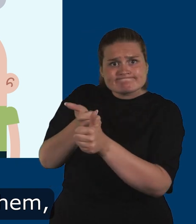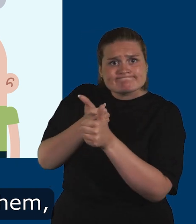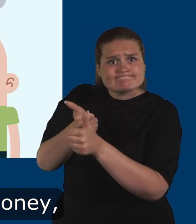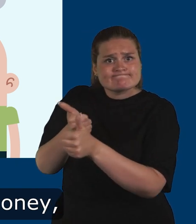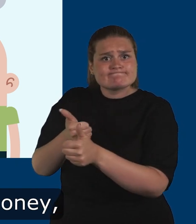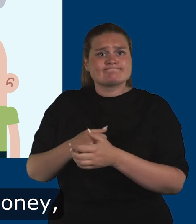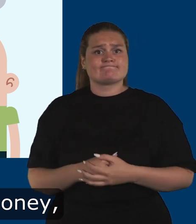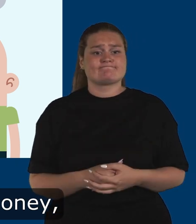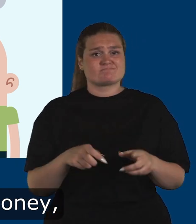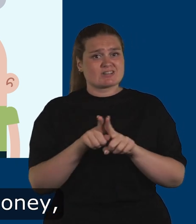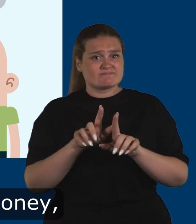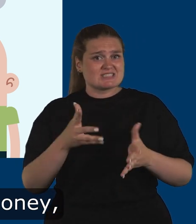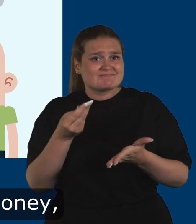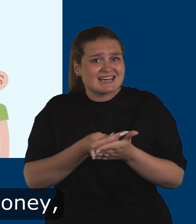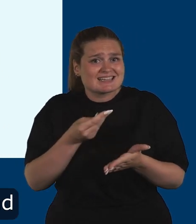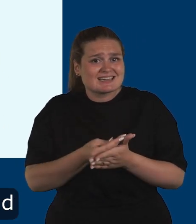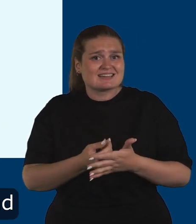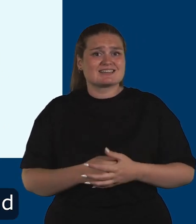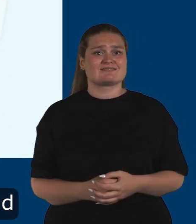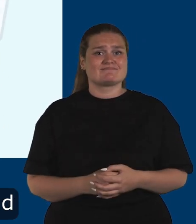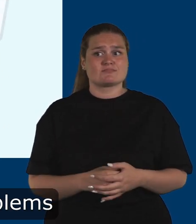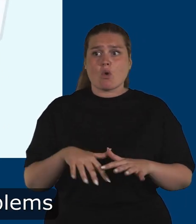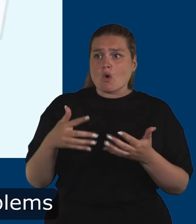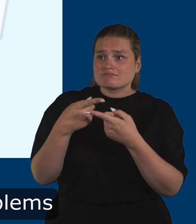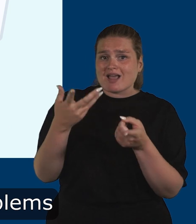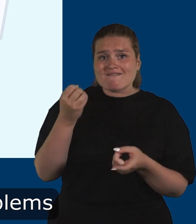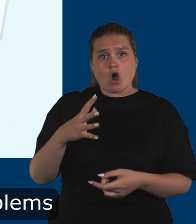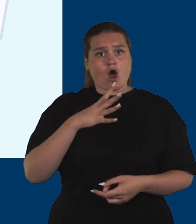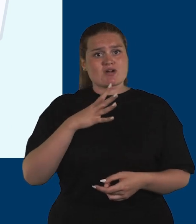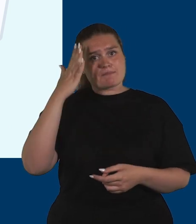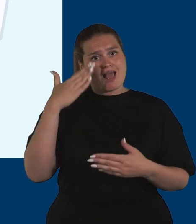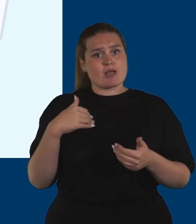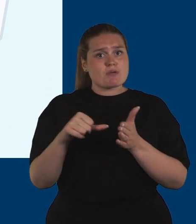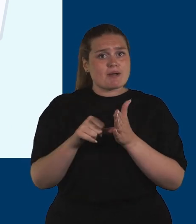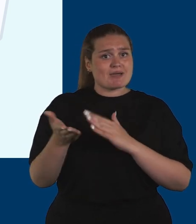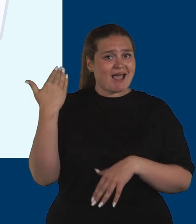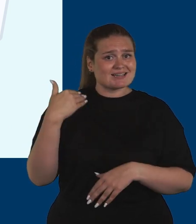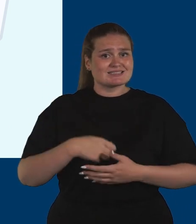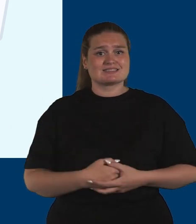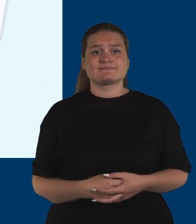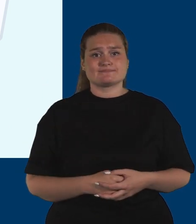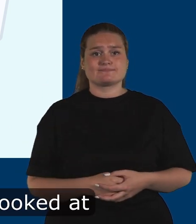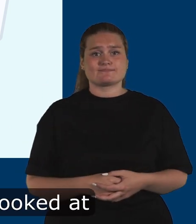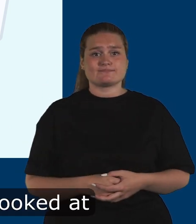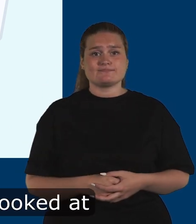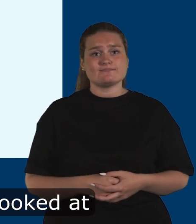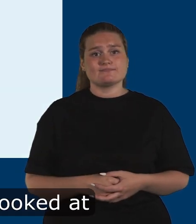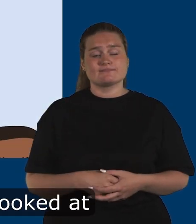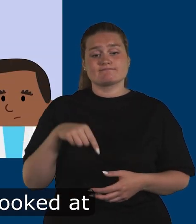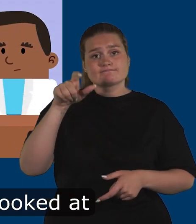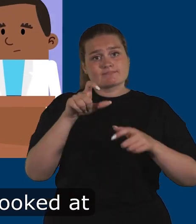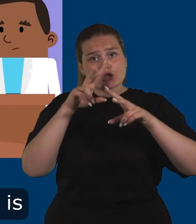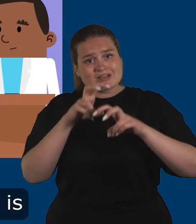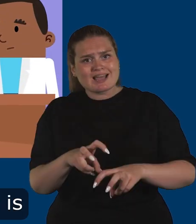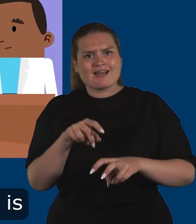them, don't have much money, or if they've had mental health problems in the past. The researchers